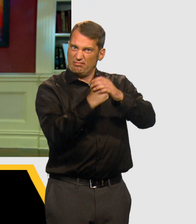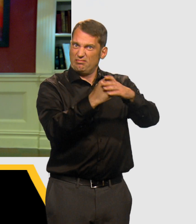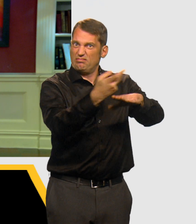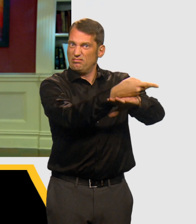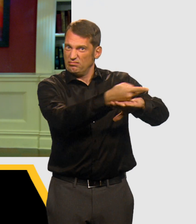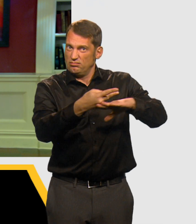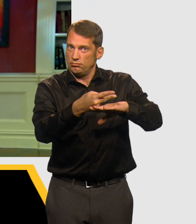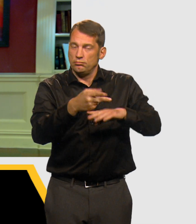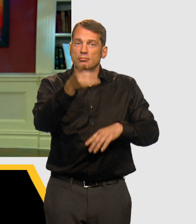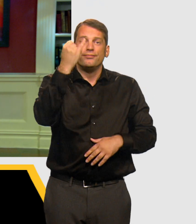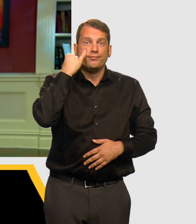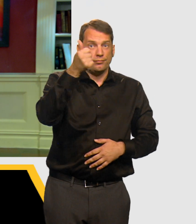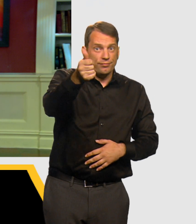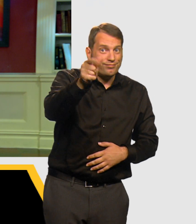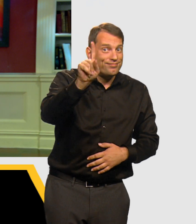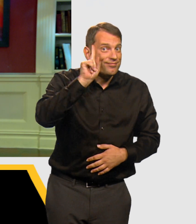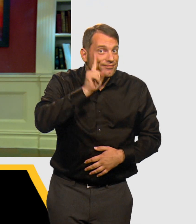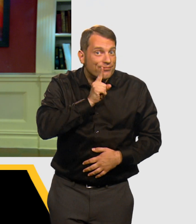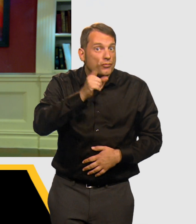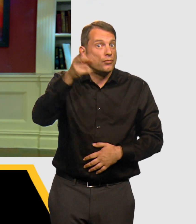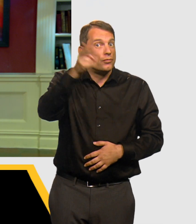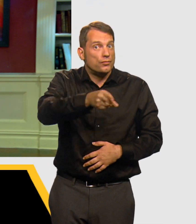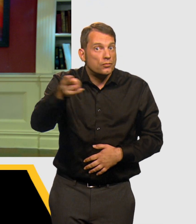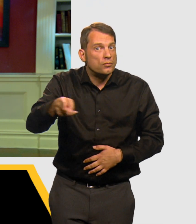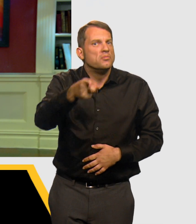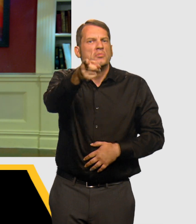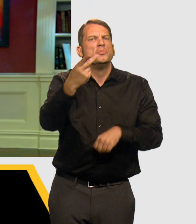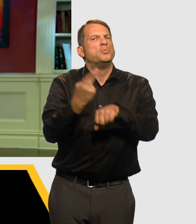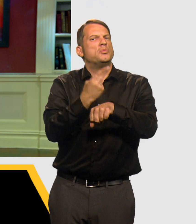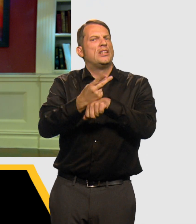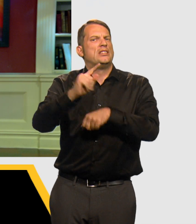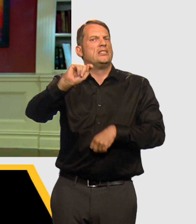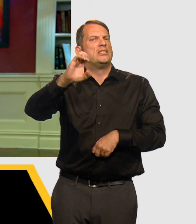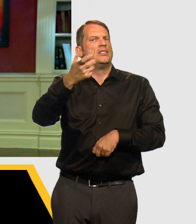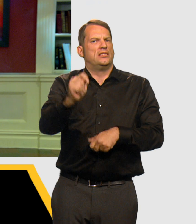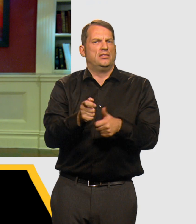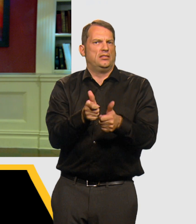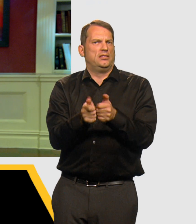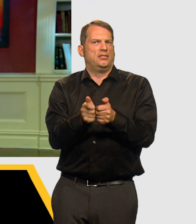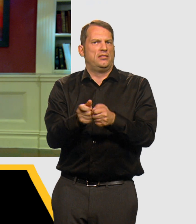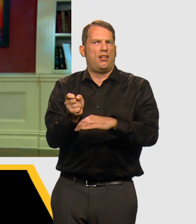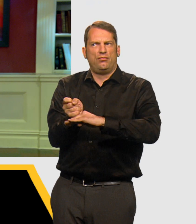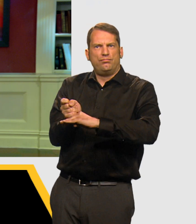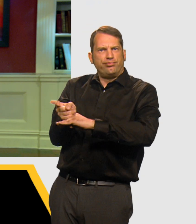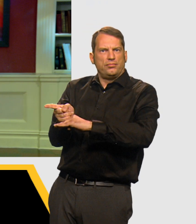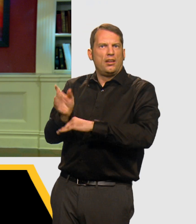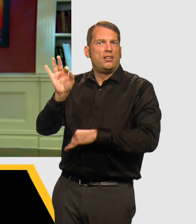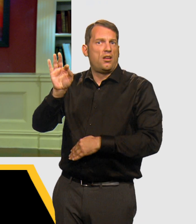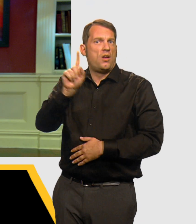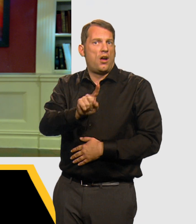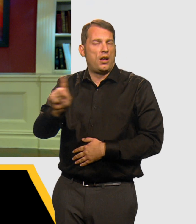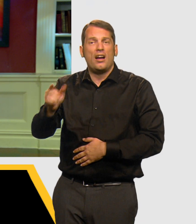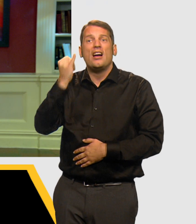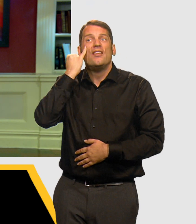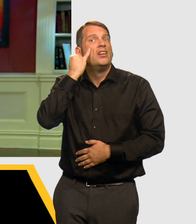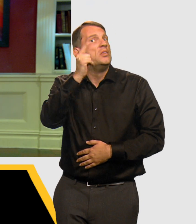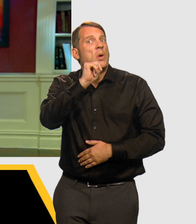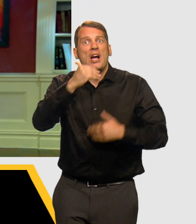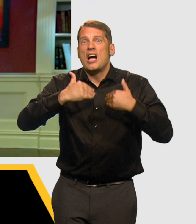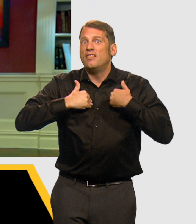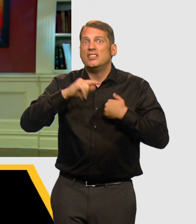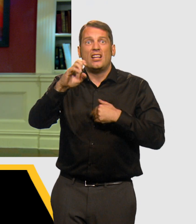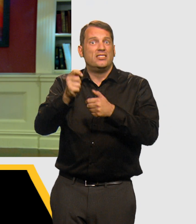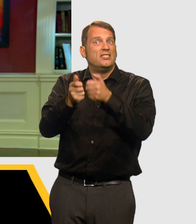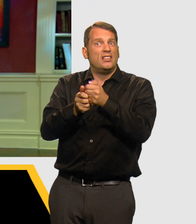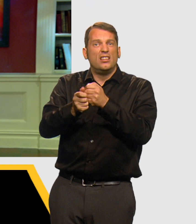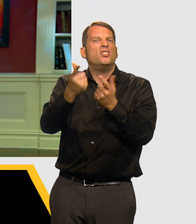experiencing an overdose. If you're deaf or hard of hearing, use the text feature to notify 911. If the